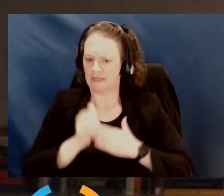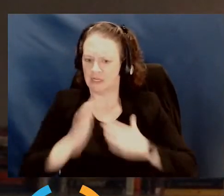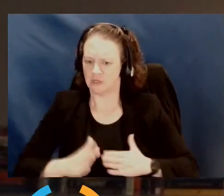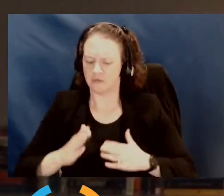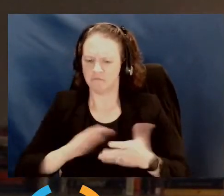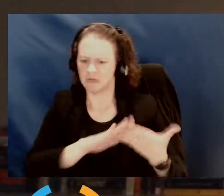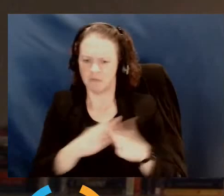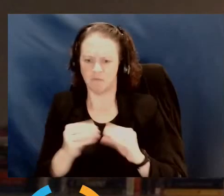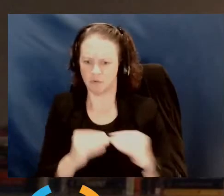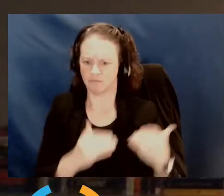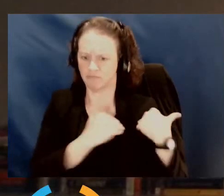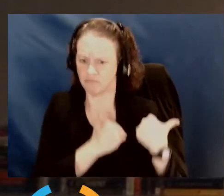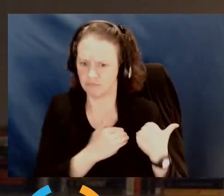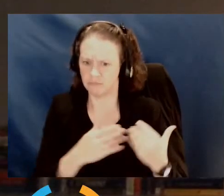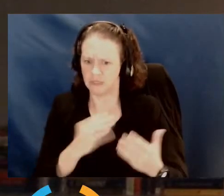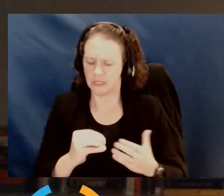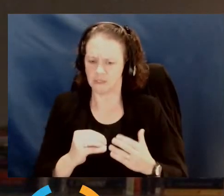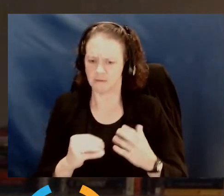at